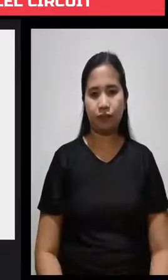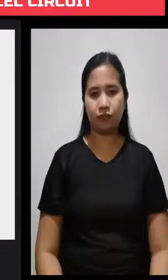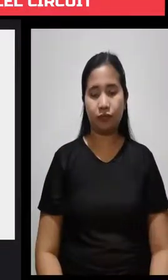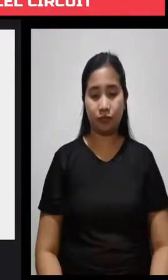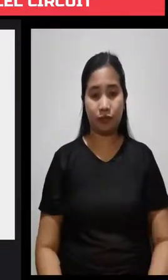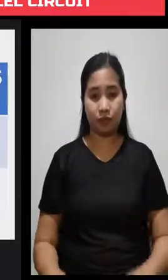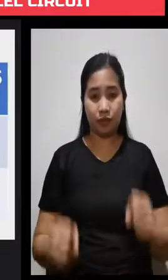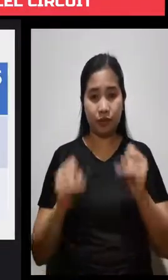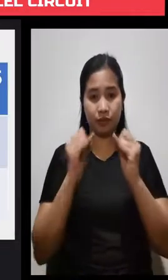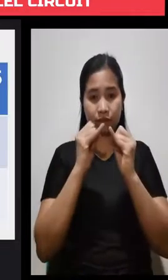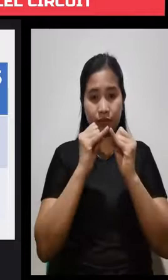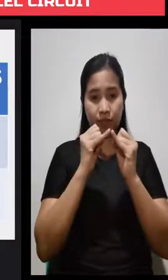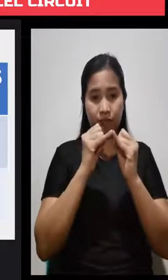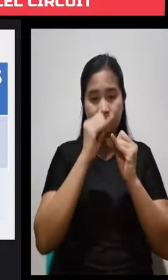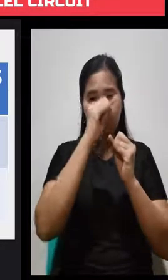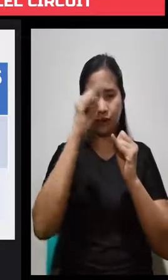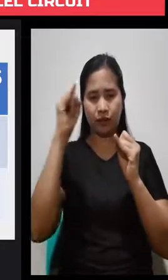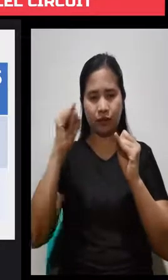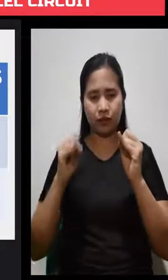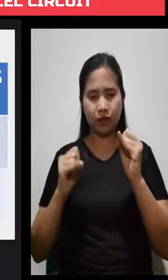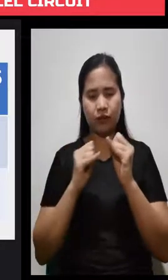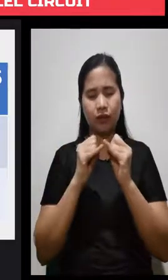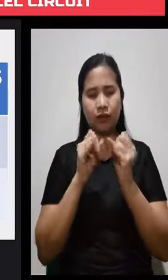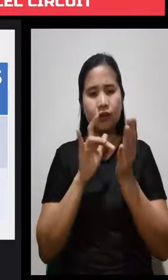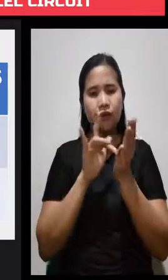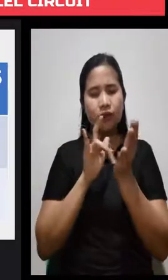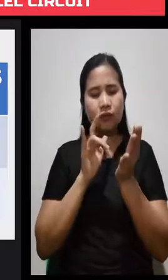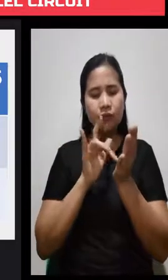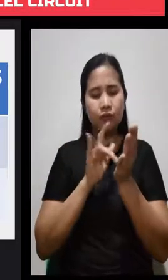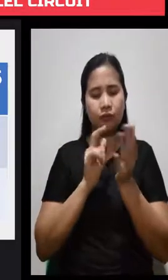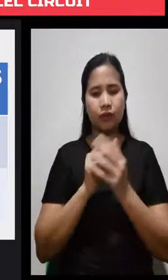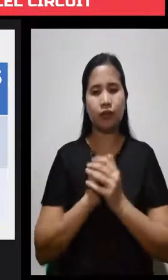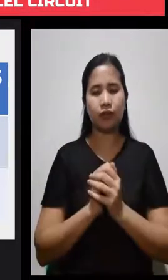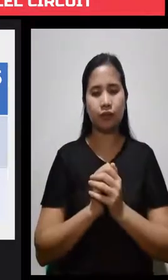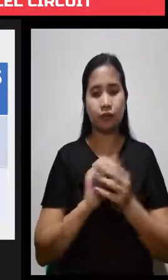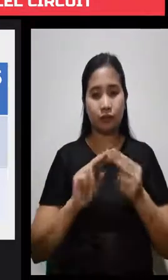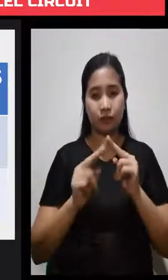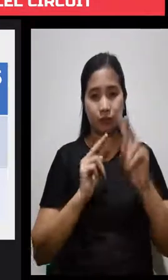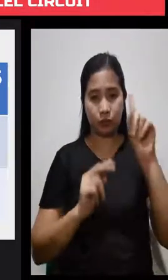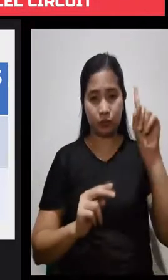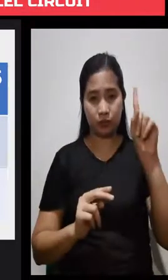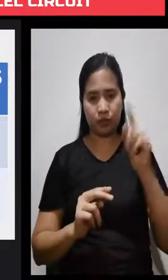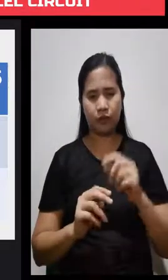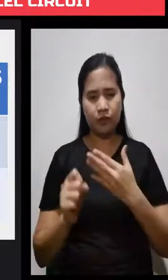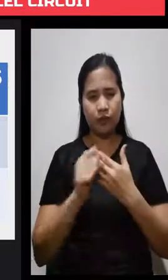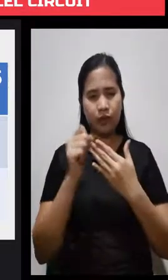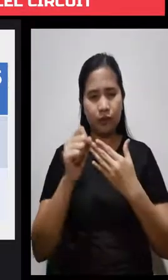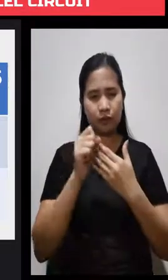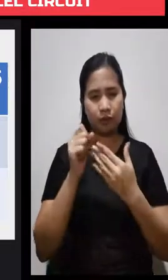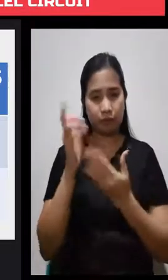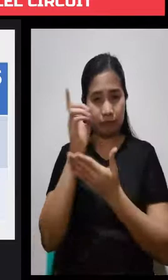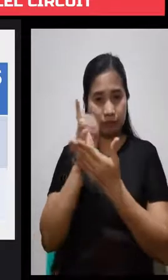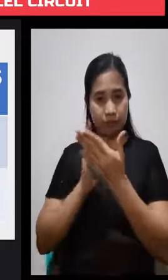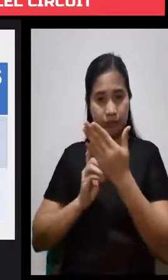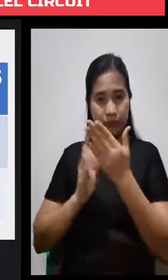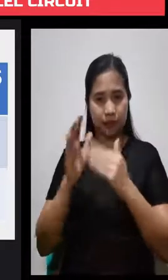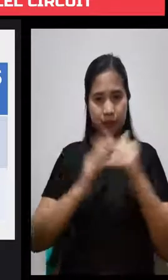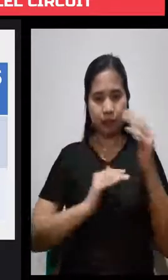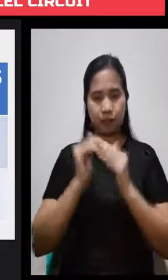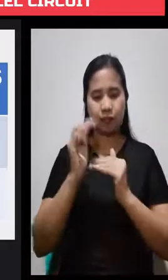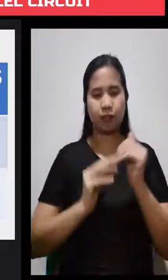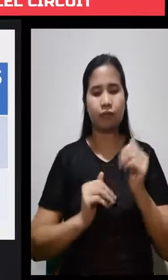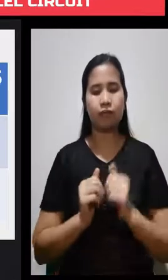In series, the advantages are number 1, simple to design and build.